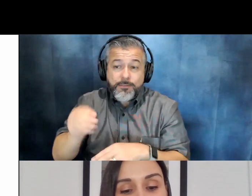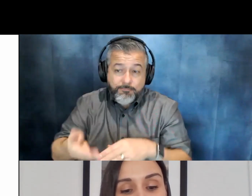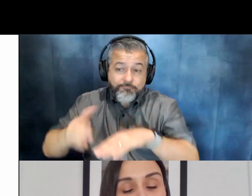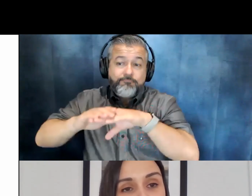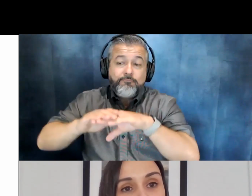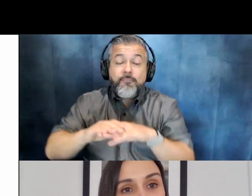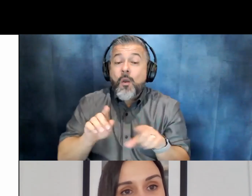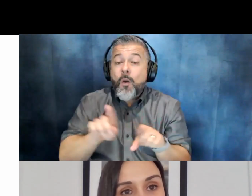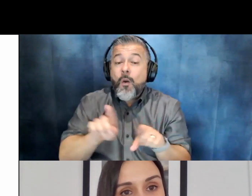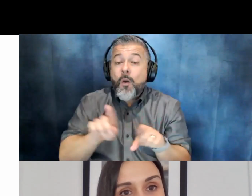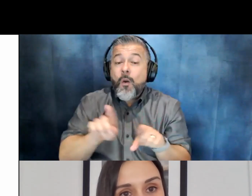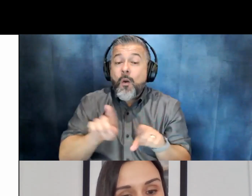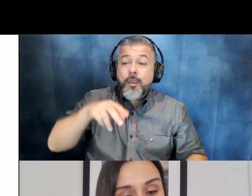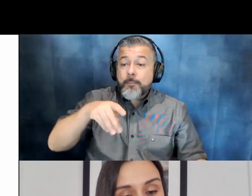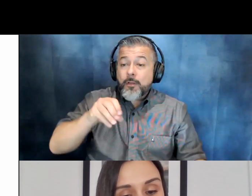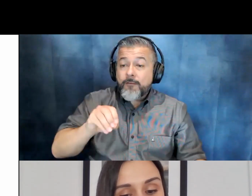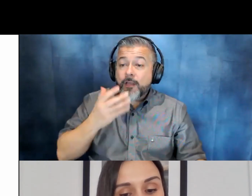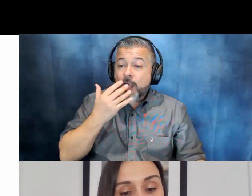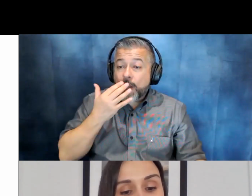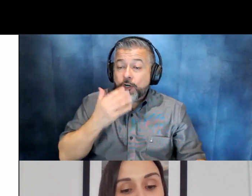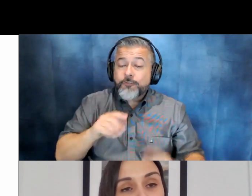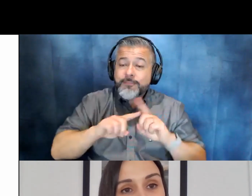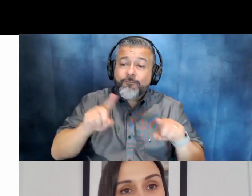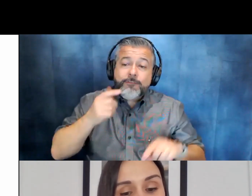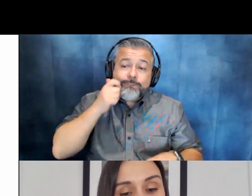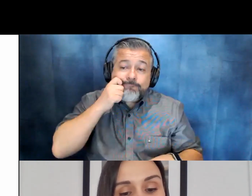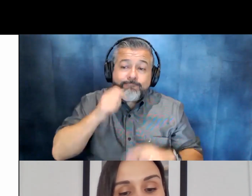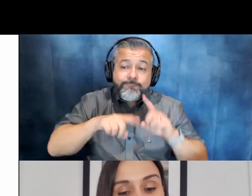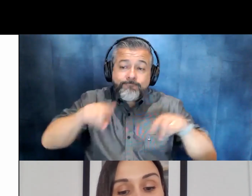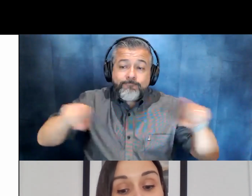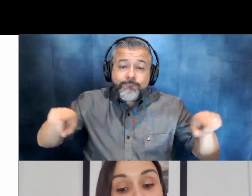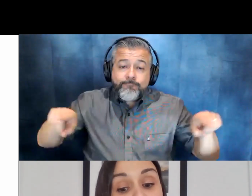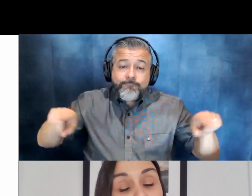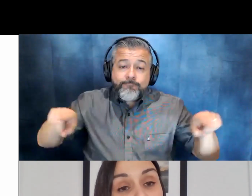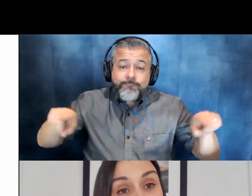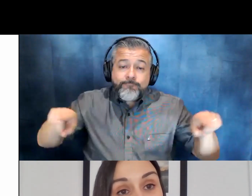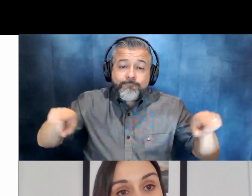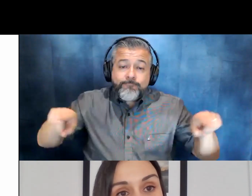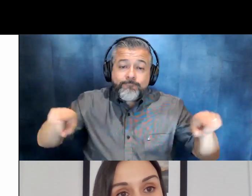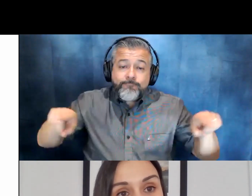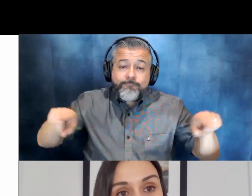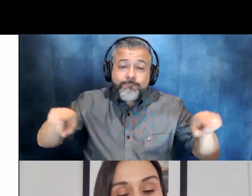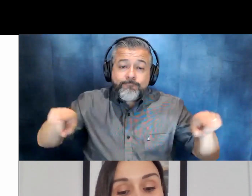are disproportionately affected by the coronavirus. So the Latinx community saw a